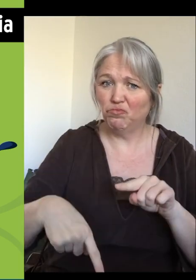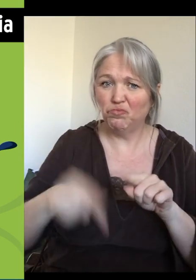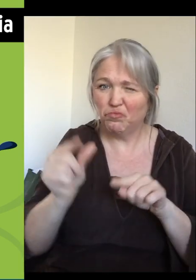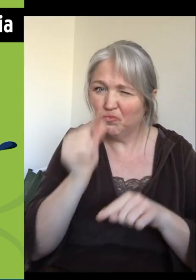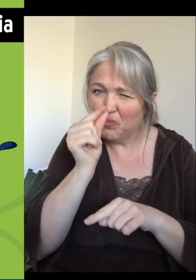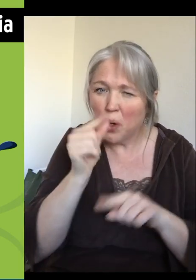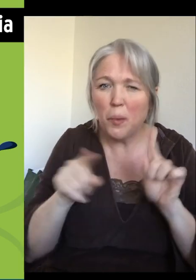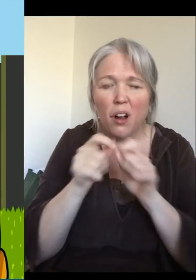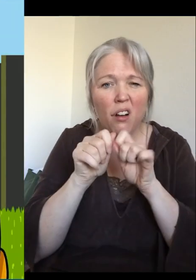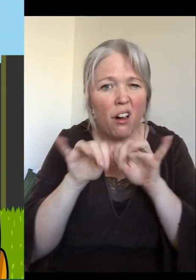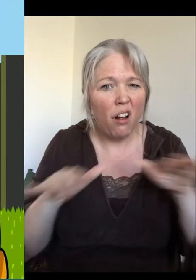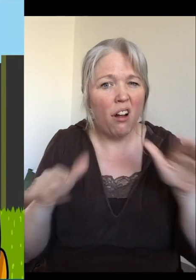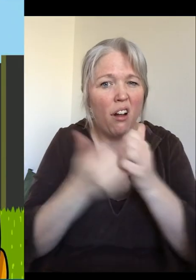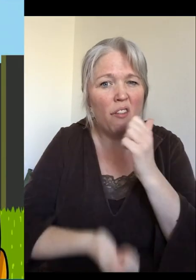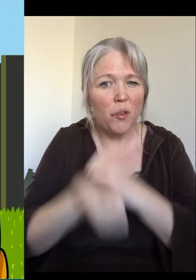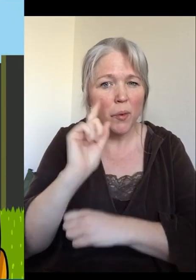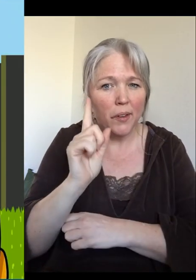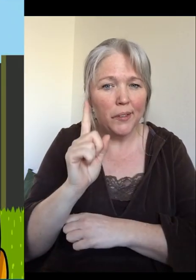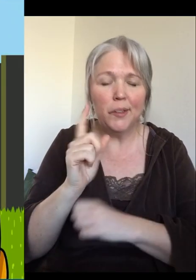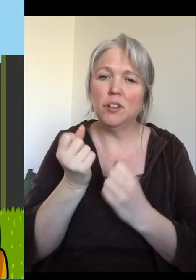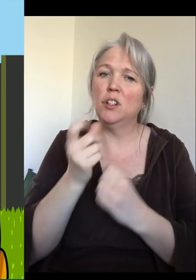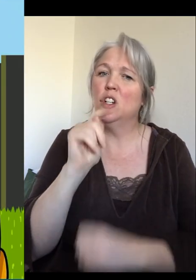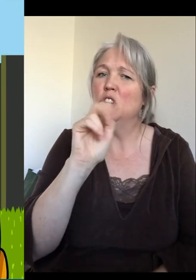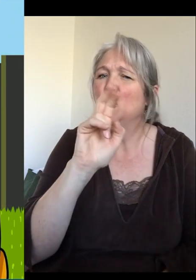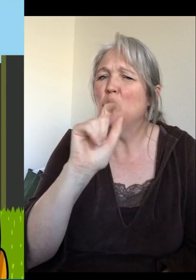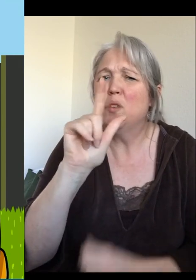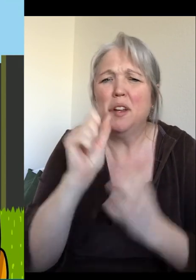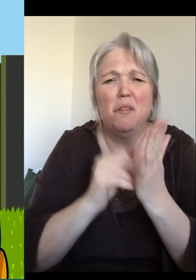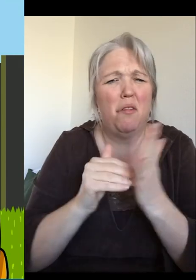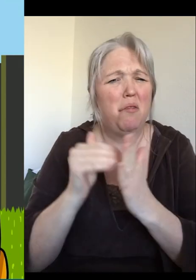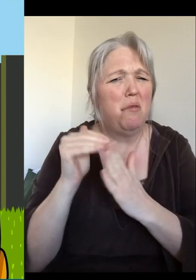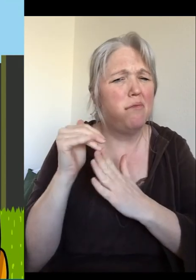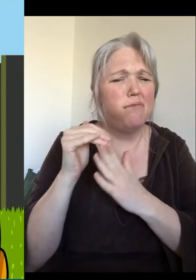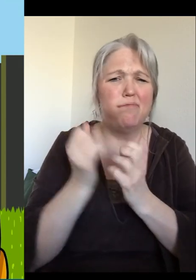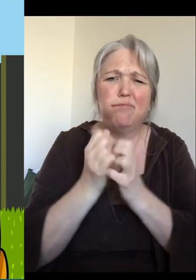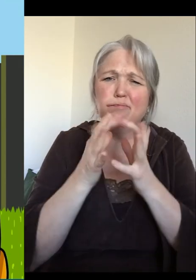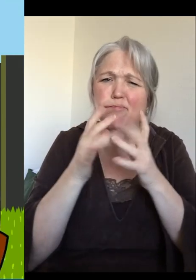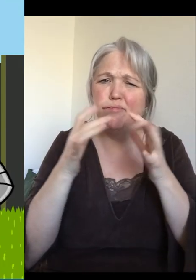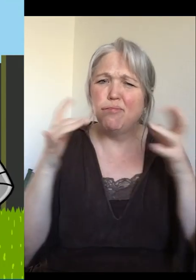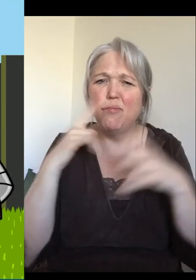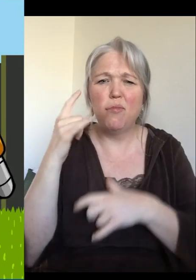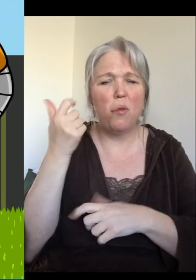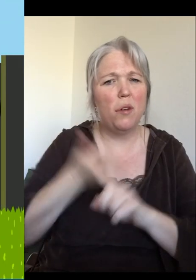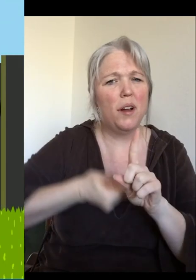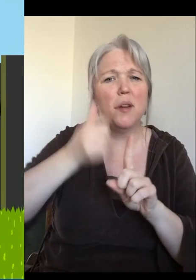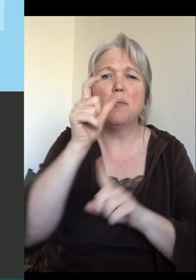everywhere. There are trillions and trillions of them for every person on the planet.